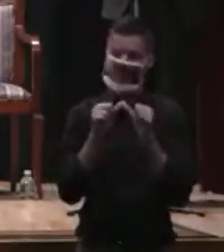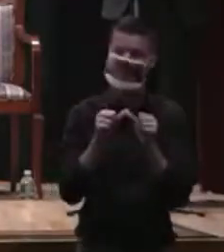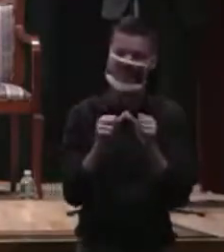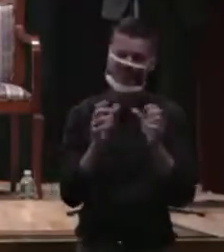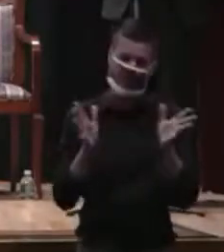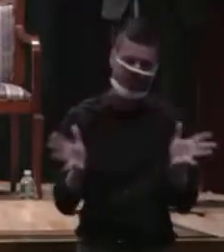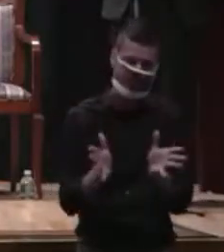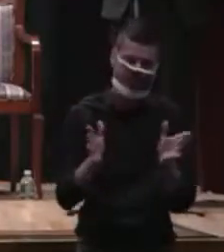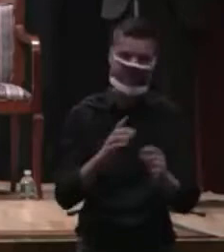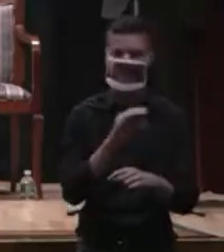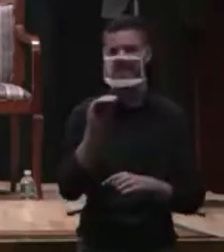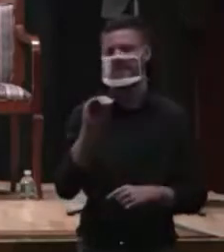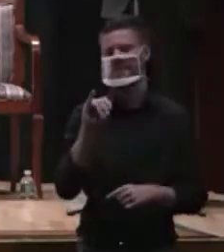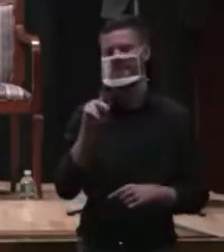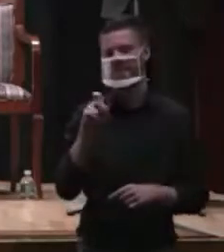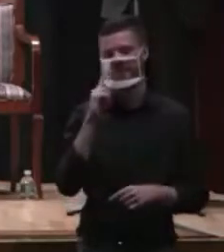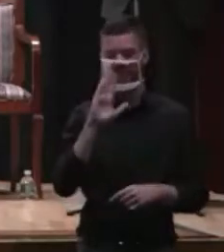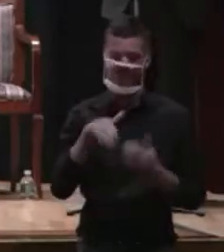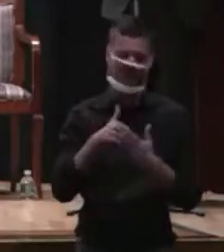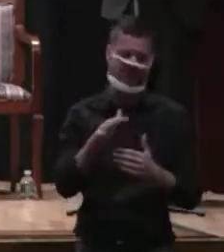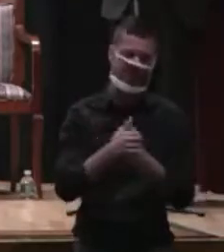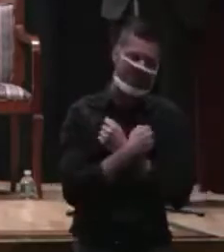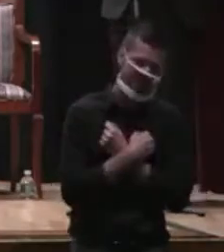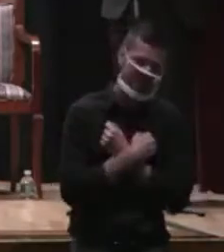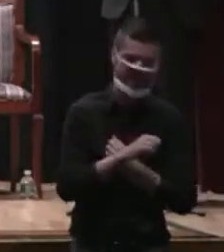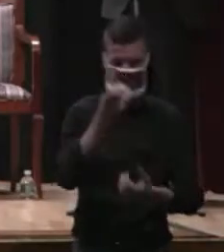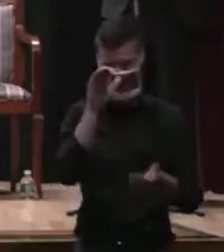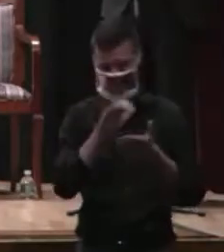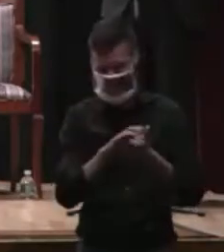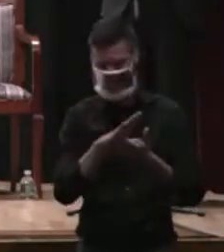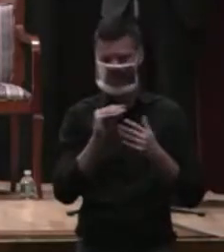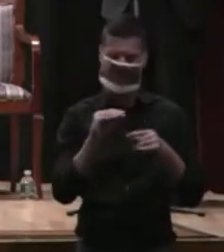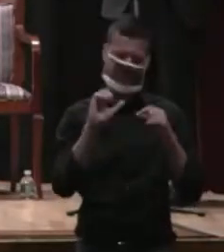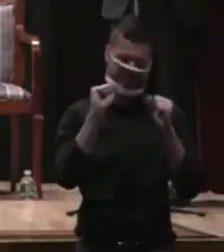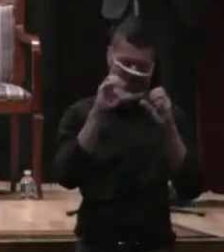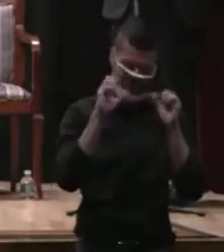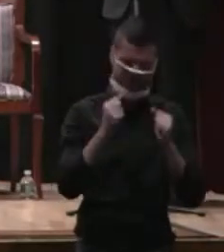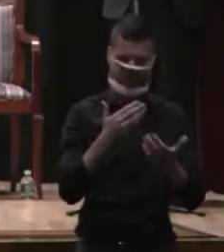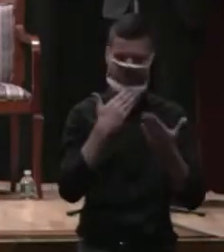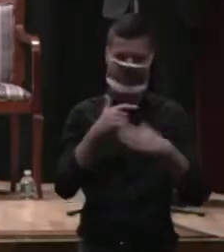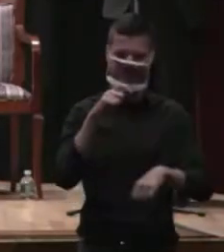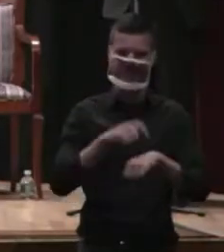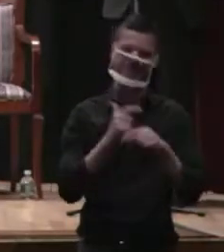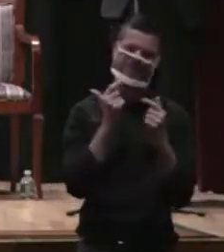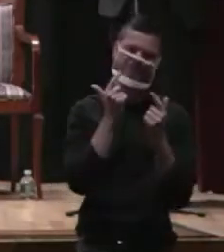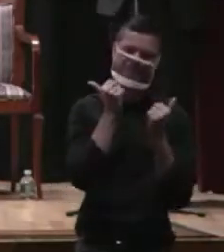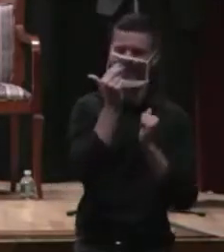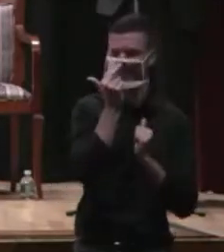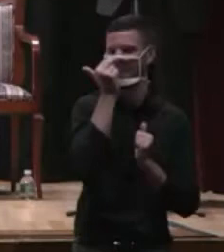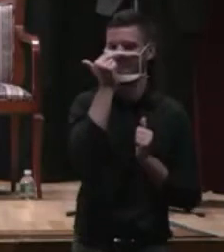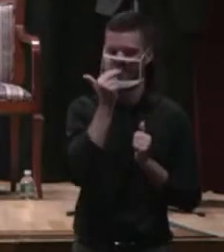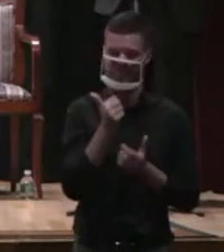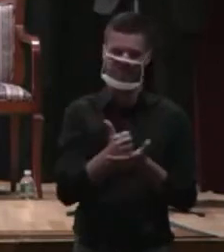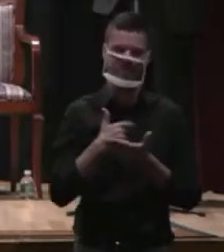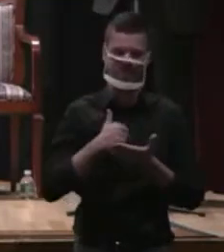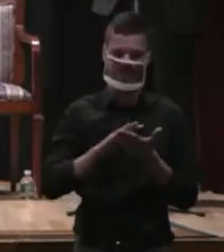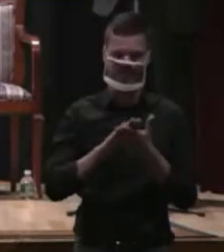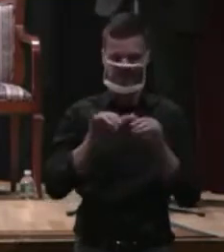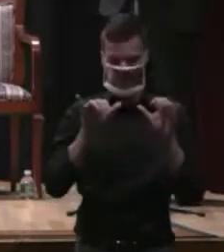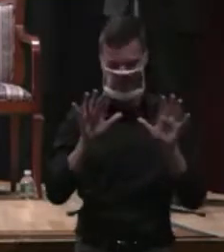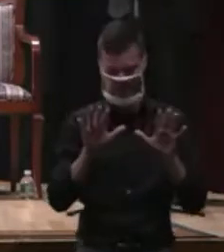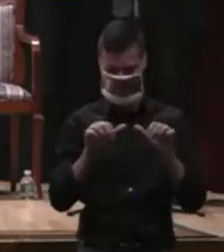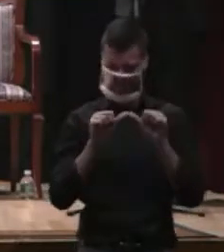encouragement, and Mike for all his love, belief, and incredibly well-timed humor to help keep her sane.